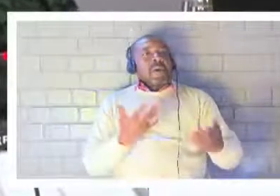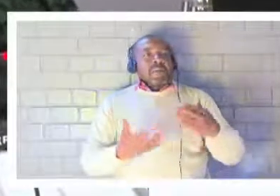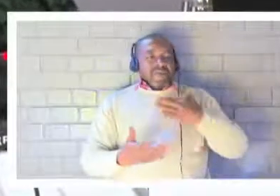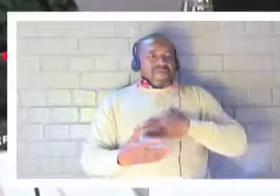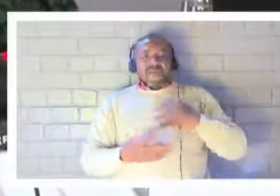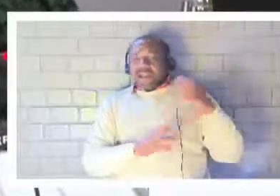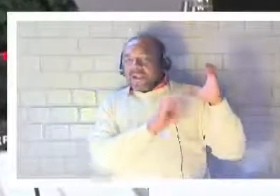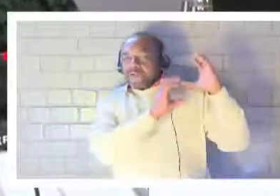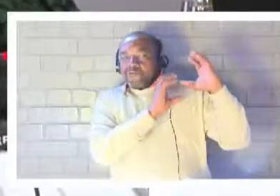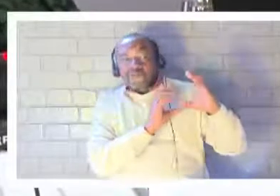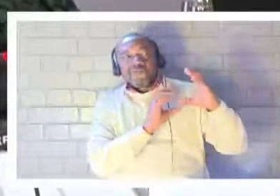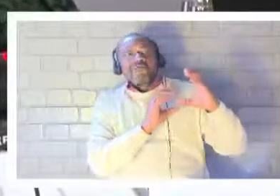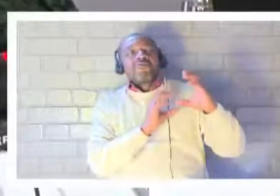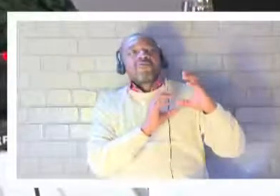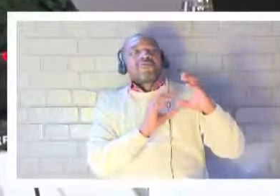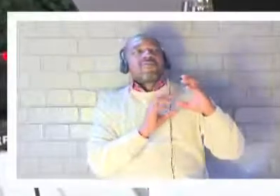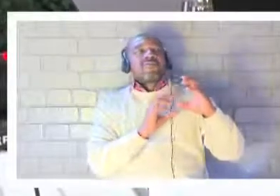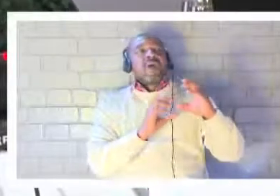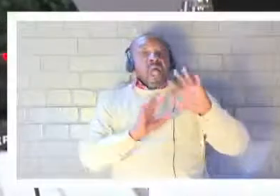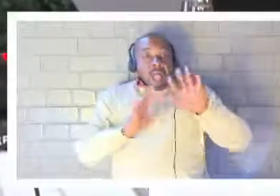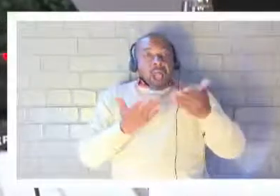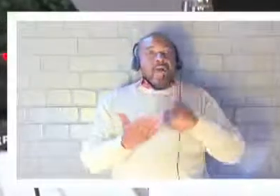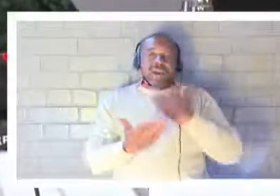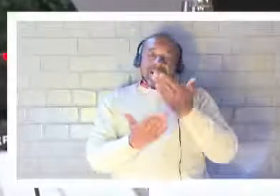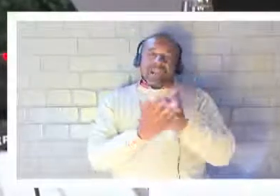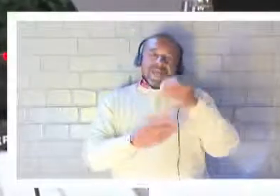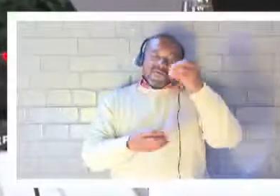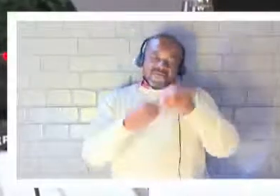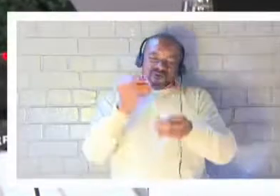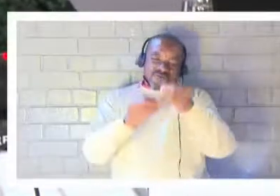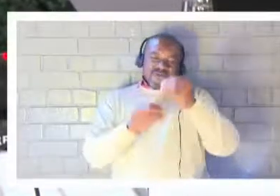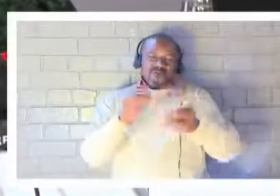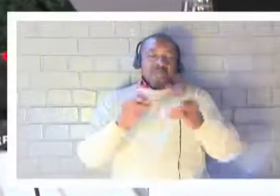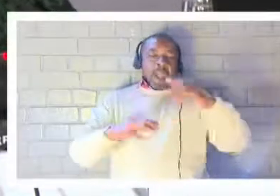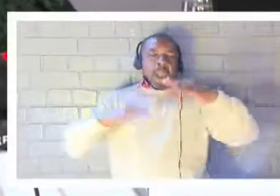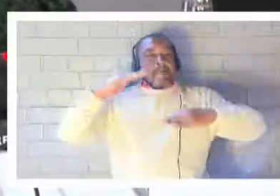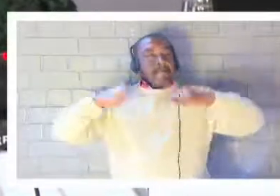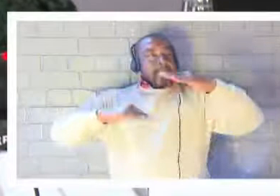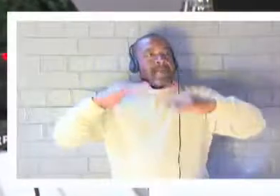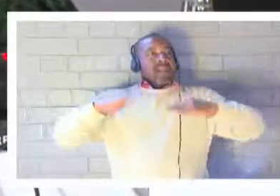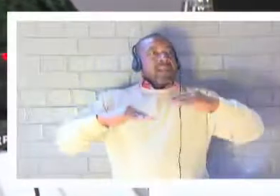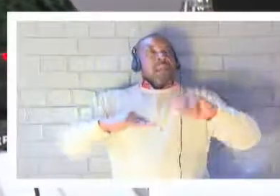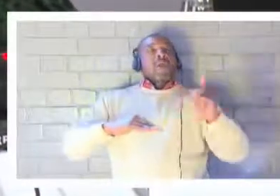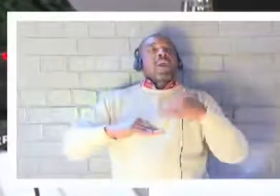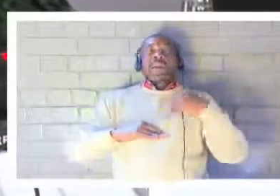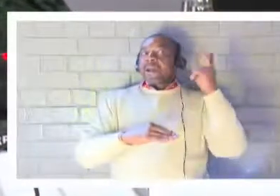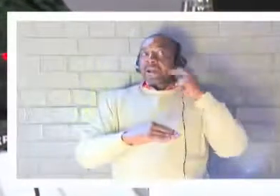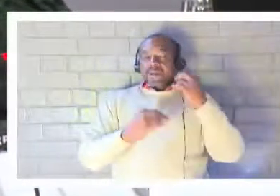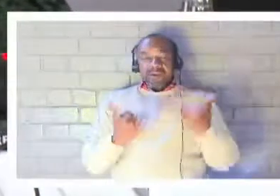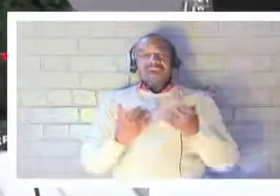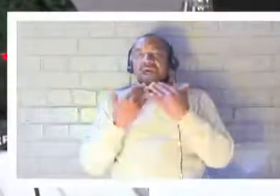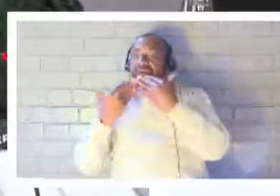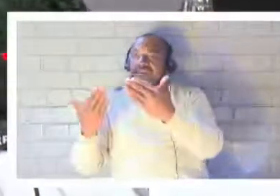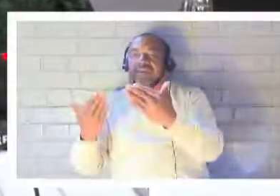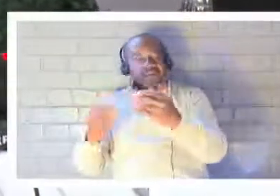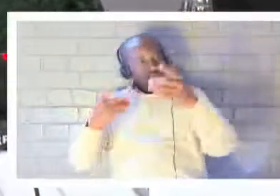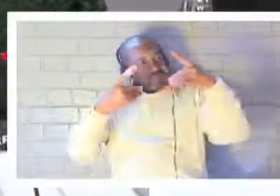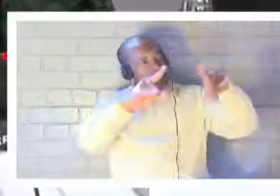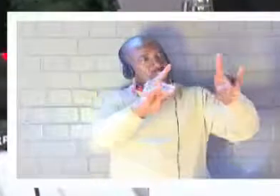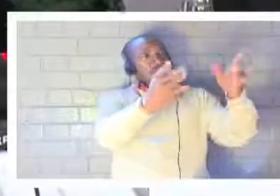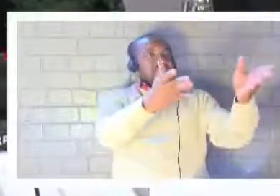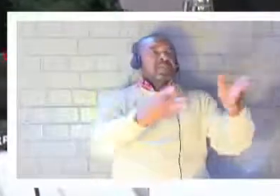your core function. How do we create a balance? And that's what I'm hearing from you. Thank you very much, Chair.